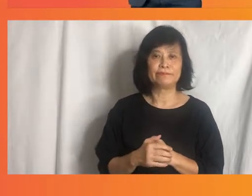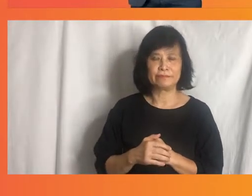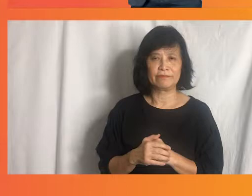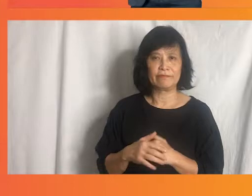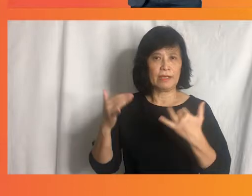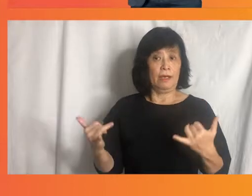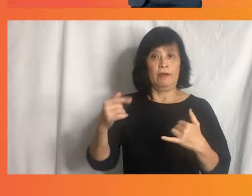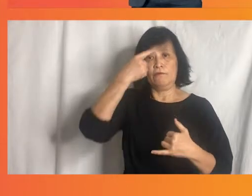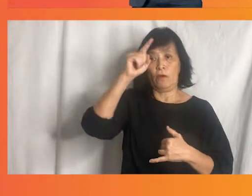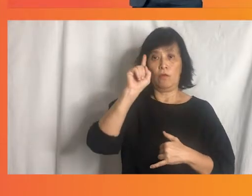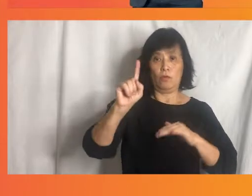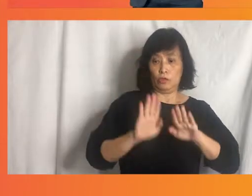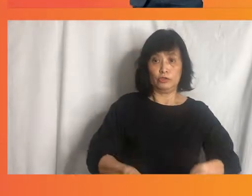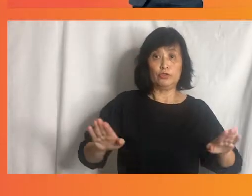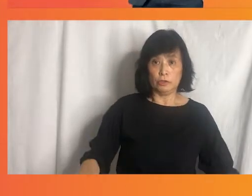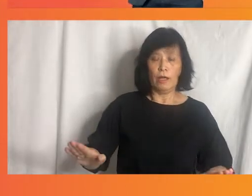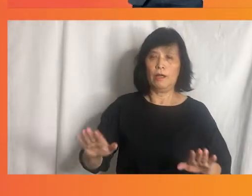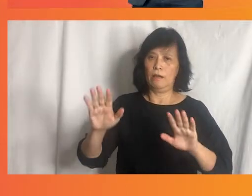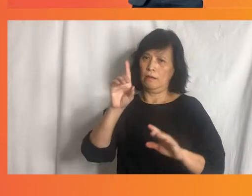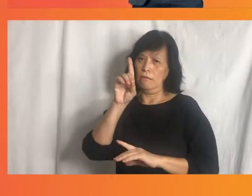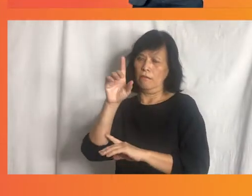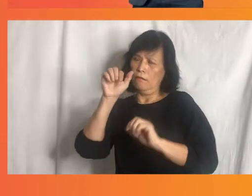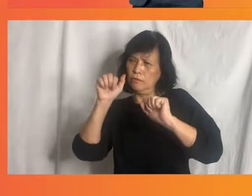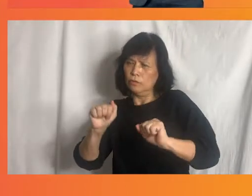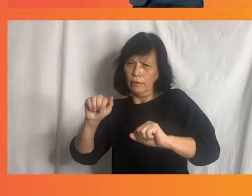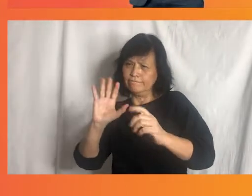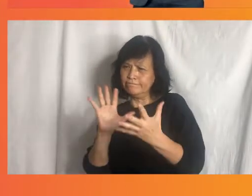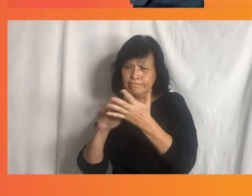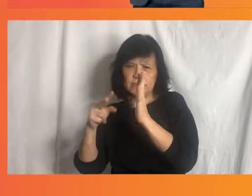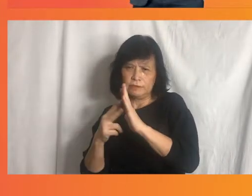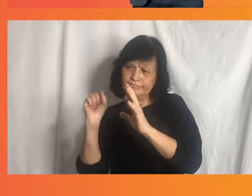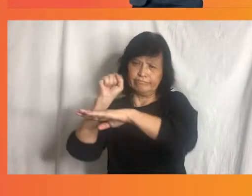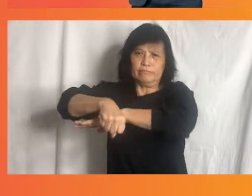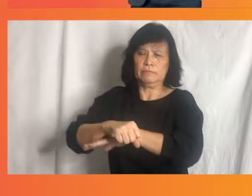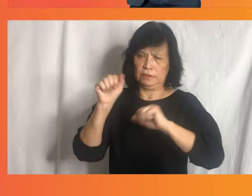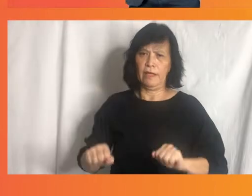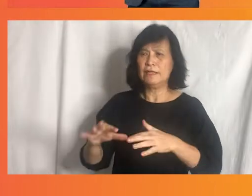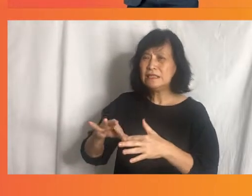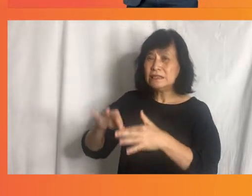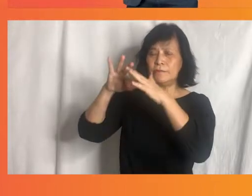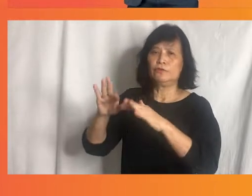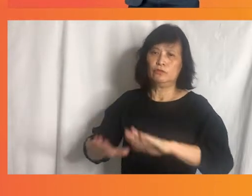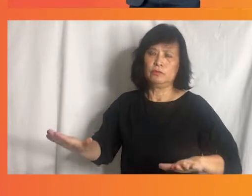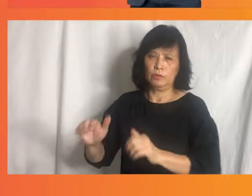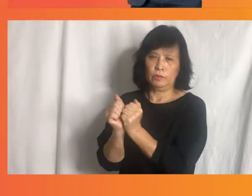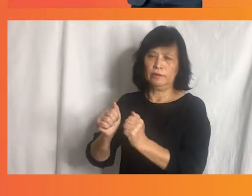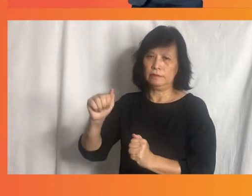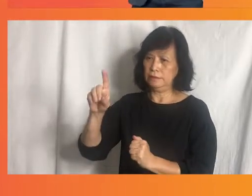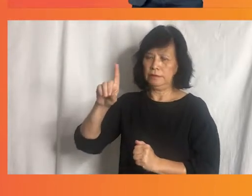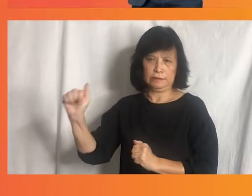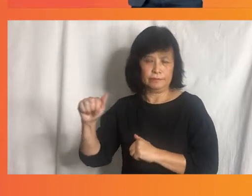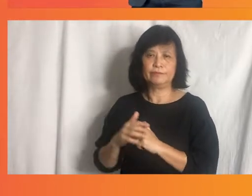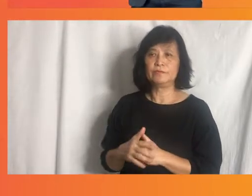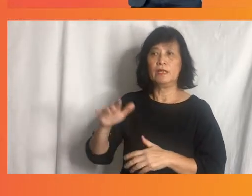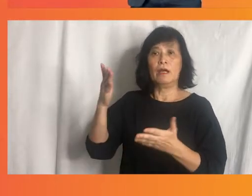Now, a child's ability to cope is vital, especially in children with developmental special needs, because commonly they have issues such